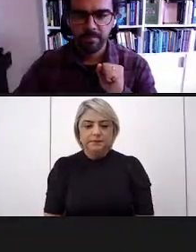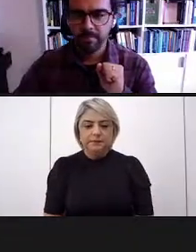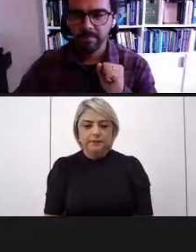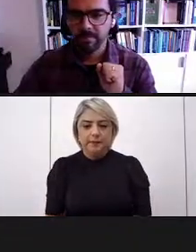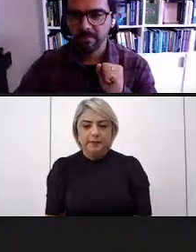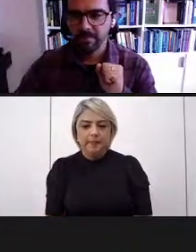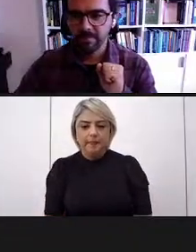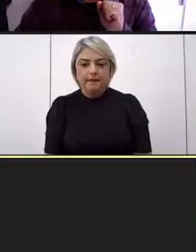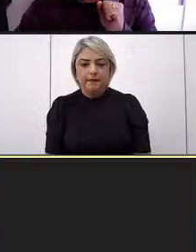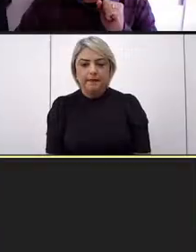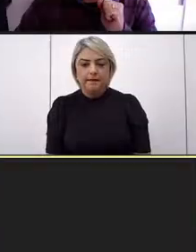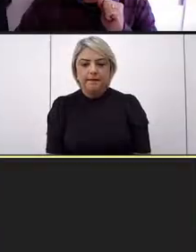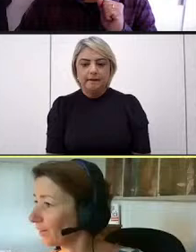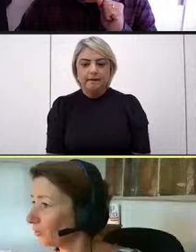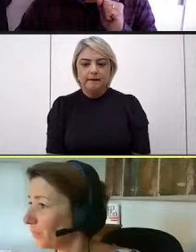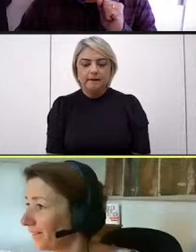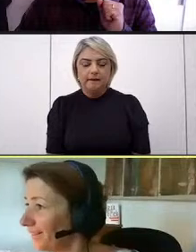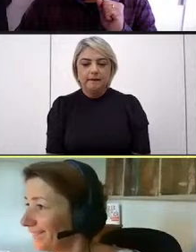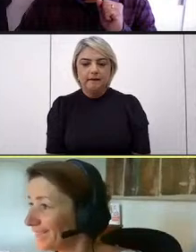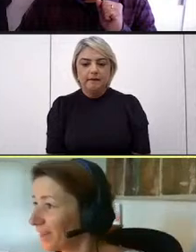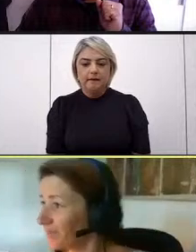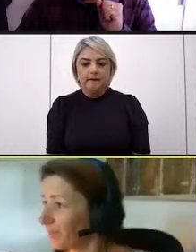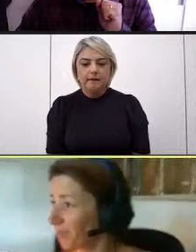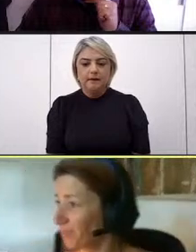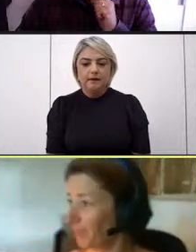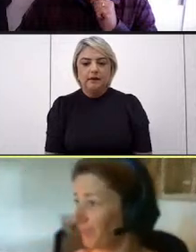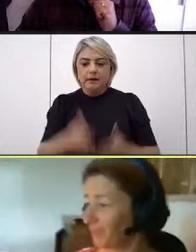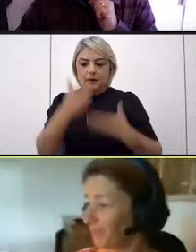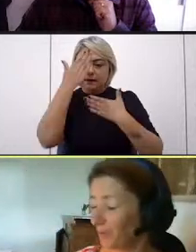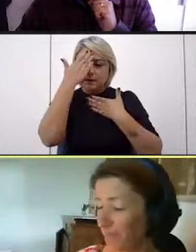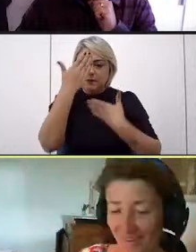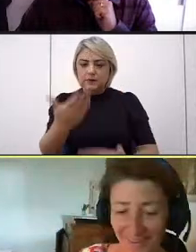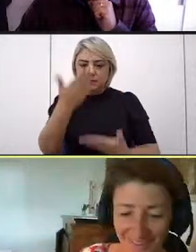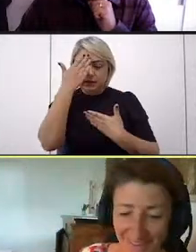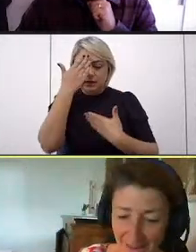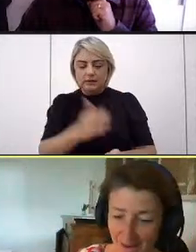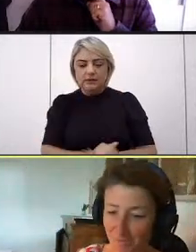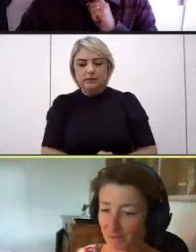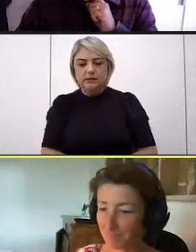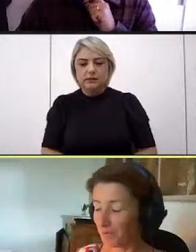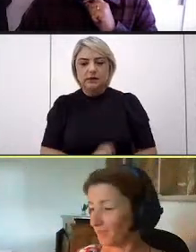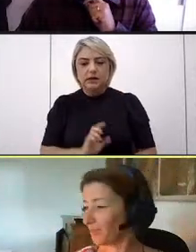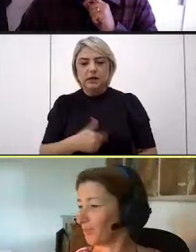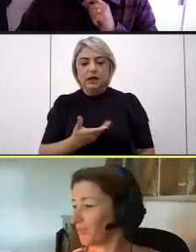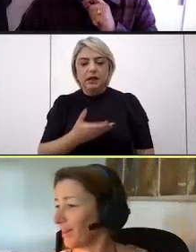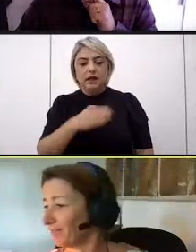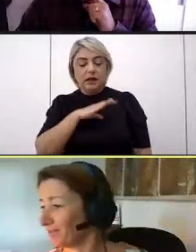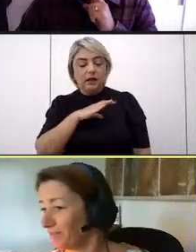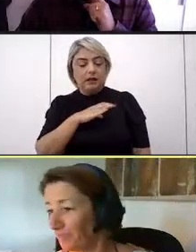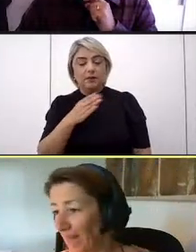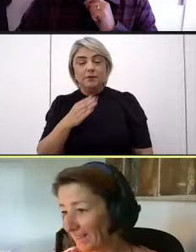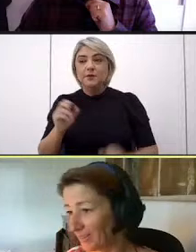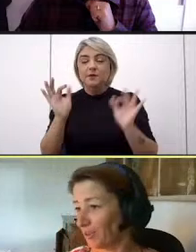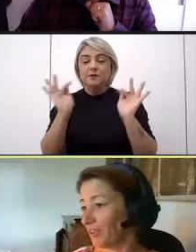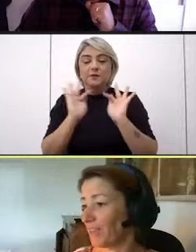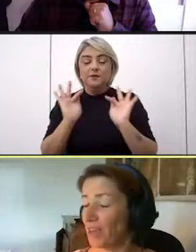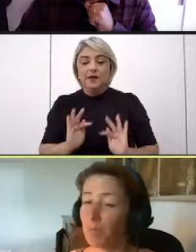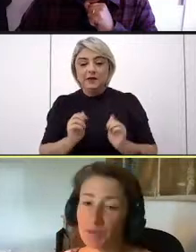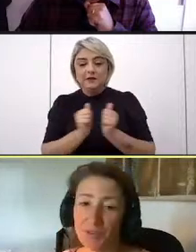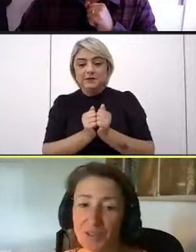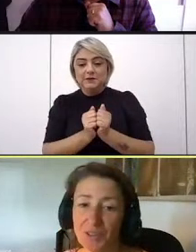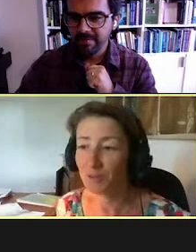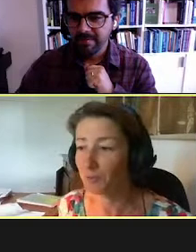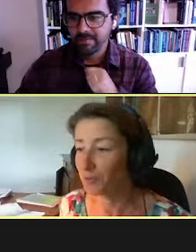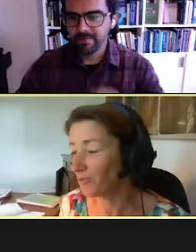very much, Osmany. I'm very pleased to be here. I'm very pleased to have had the